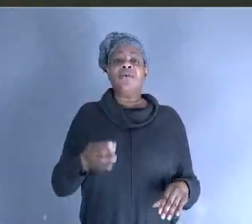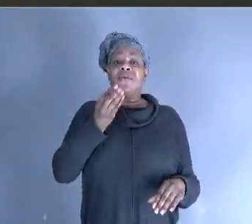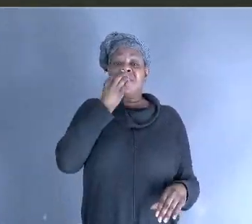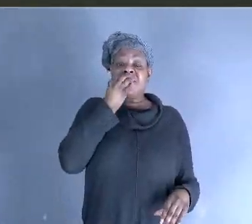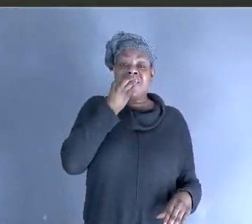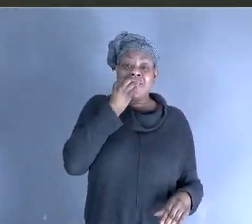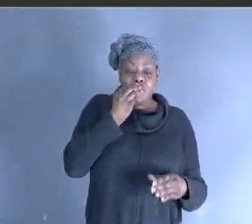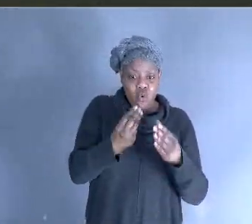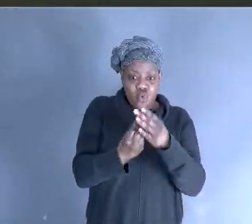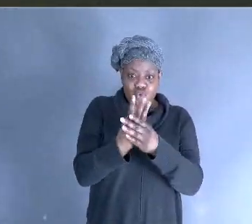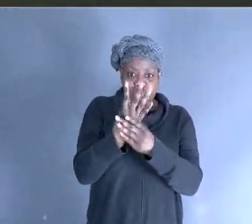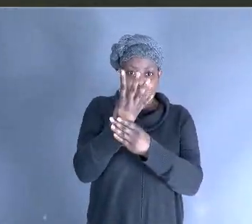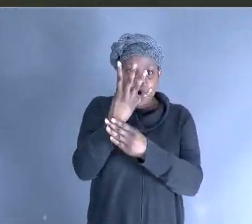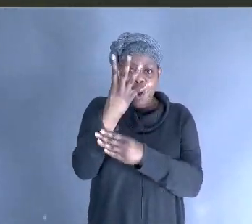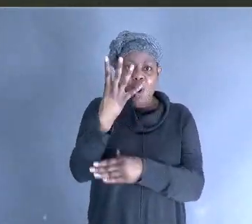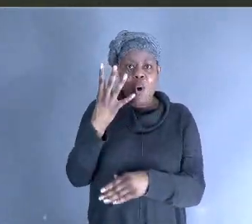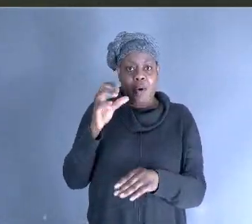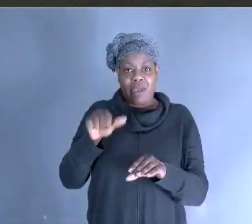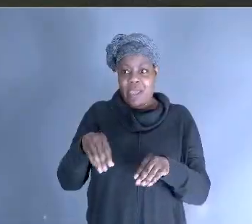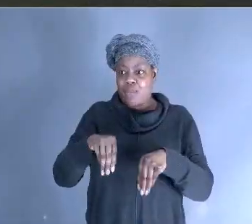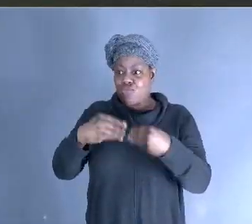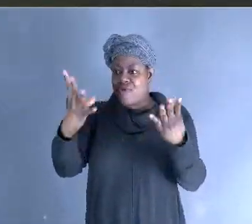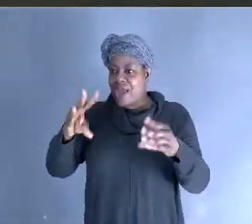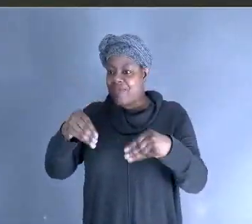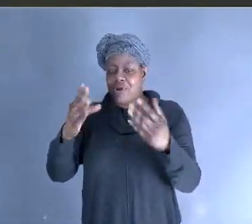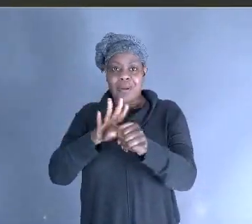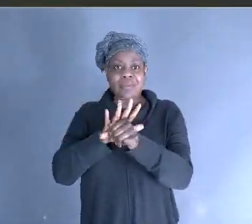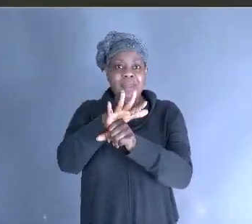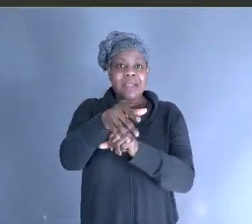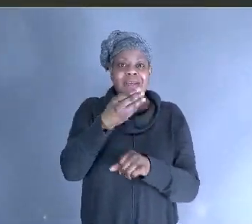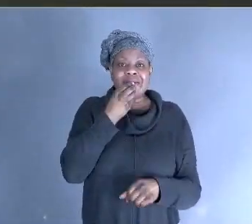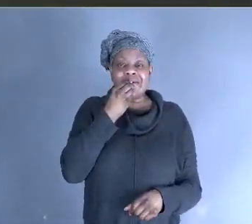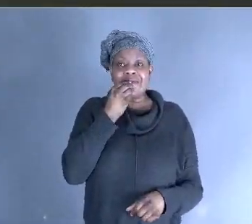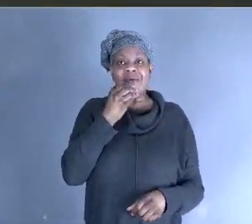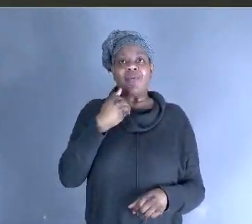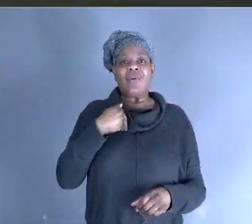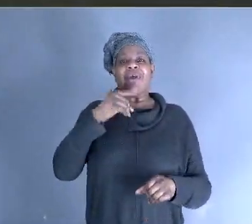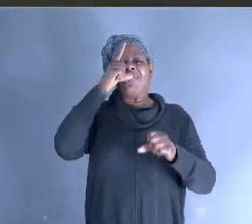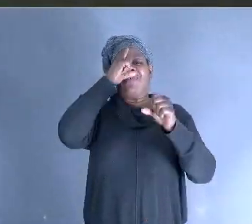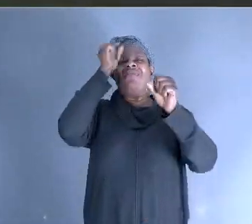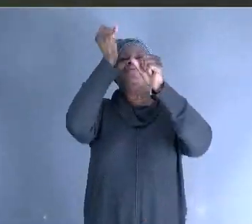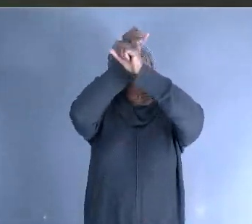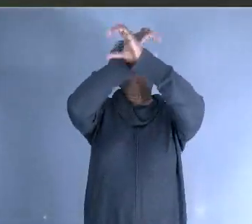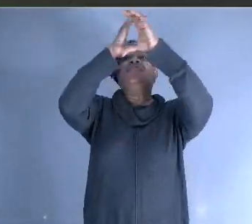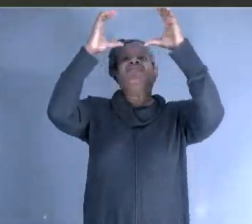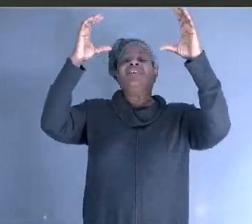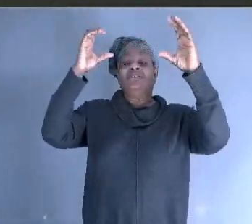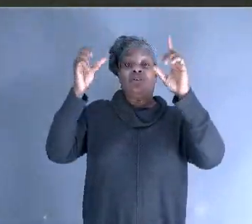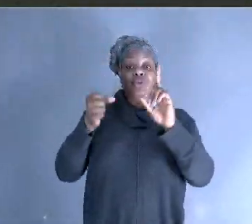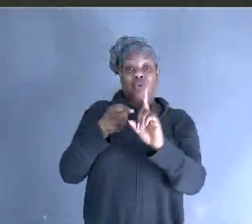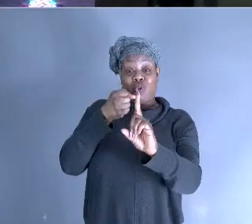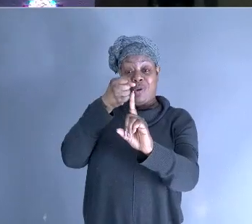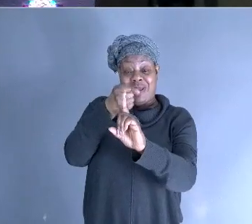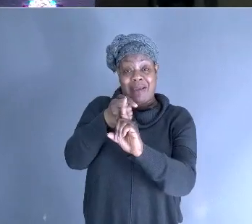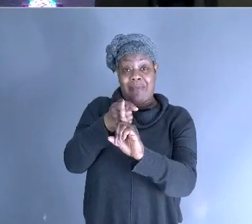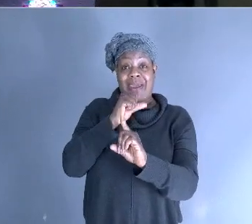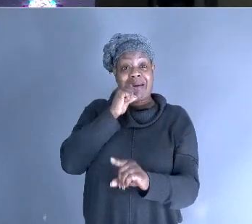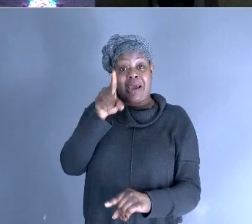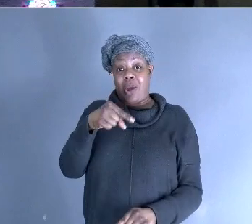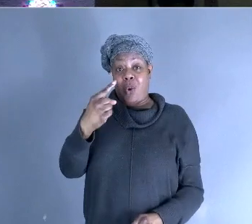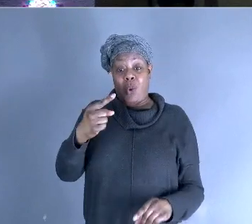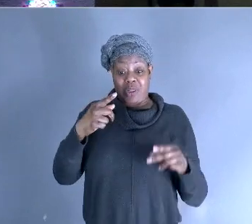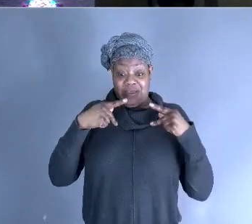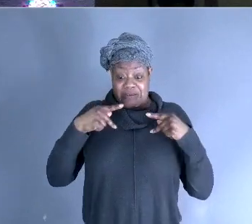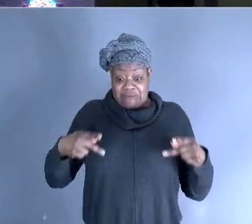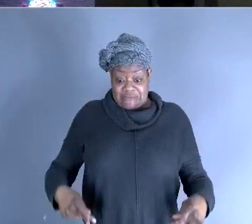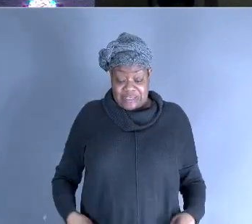food deserts that are in our communities so we have a vision to impact not just physical not just mental and